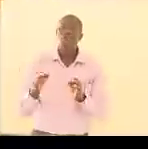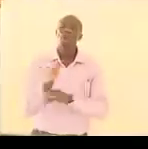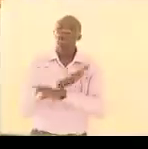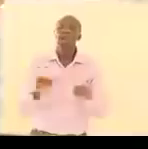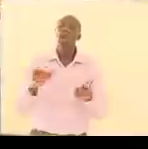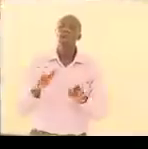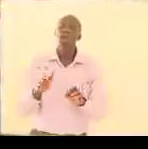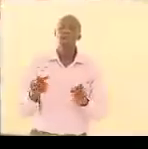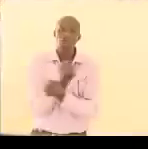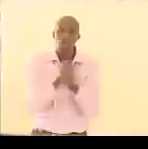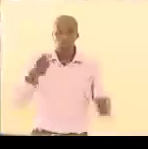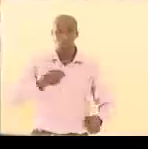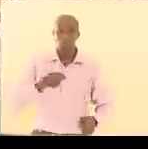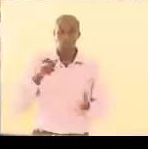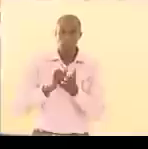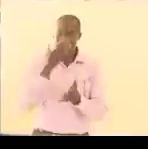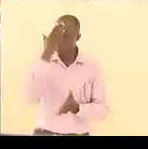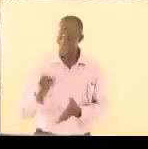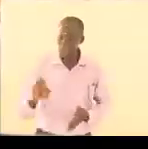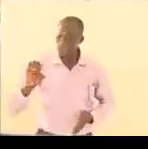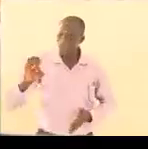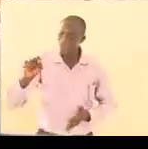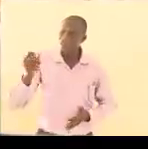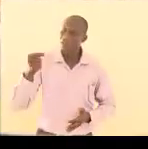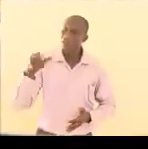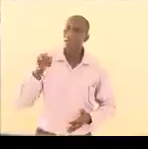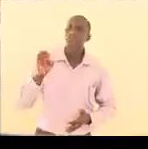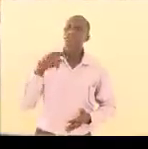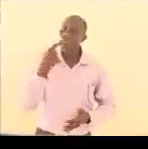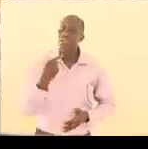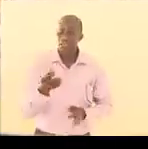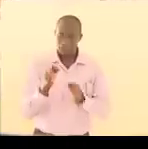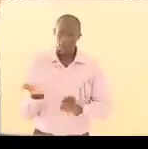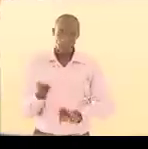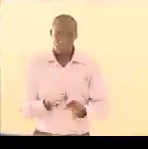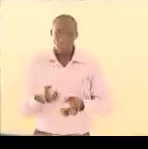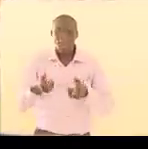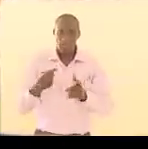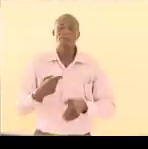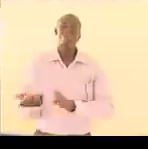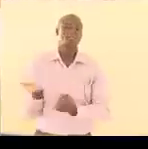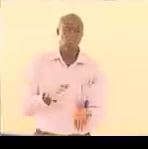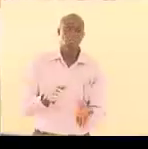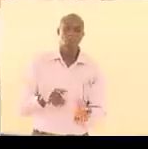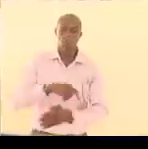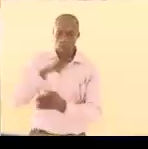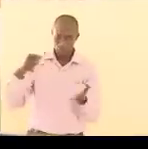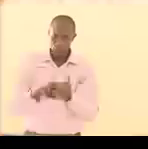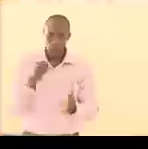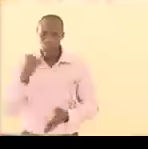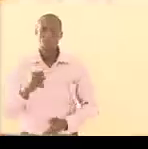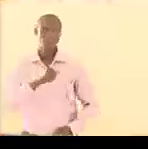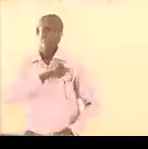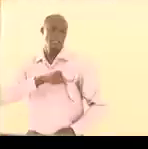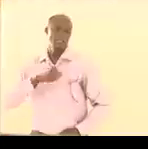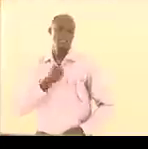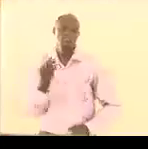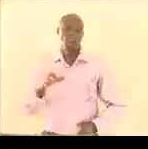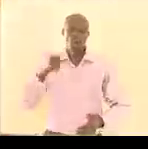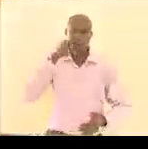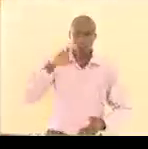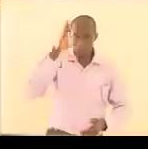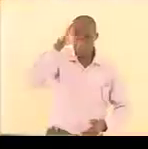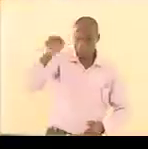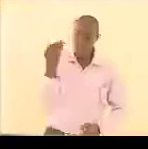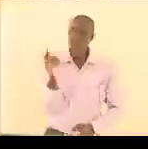doesn't save me." That's why Esther says, "If I perish, let me perish." This is the attitude of